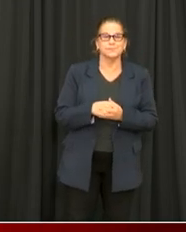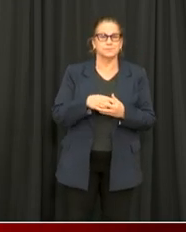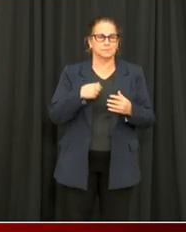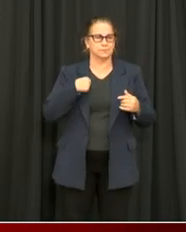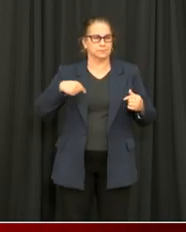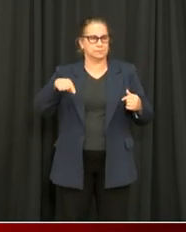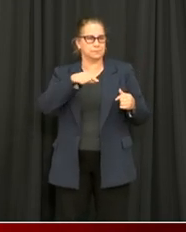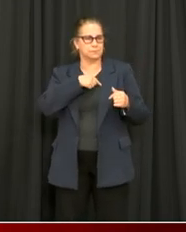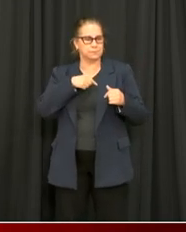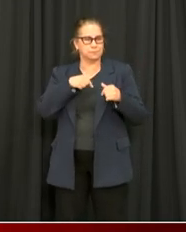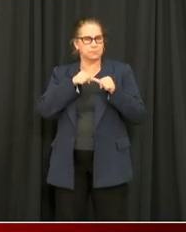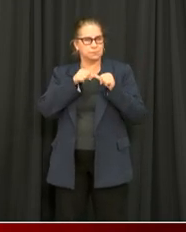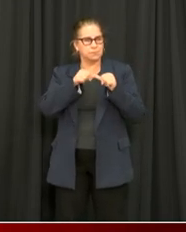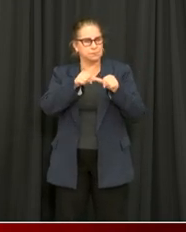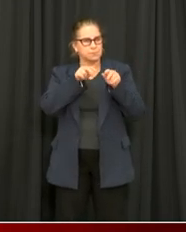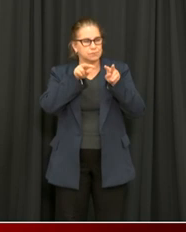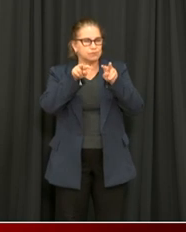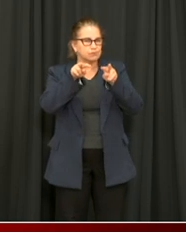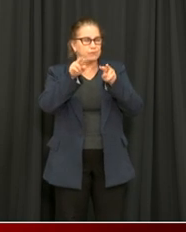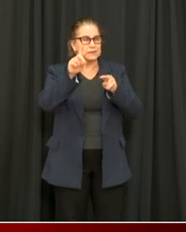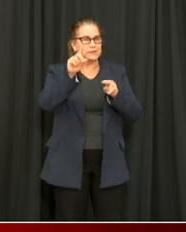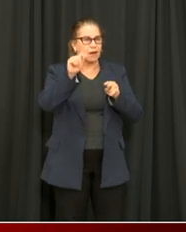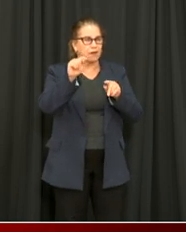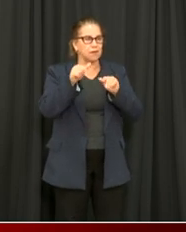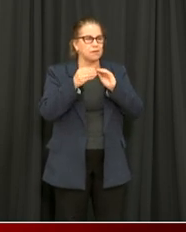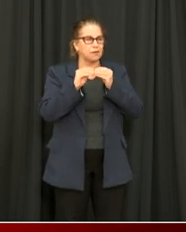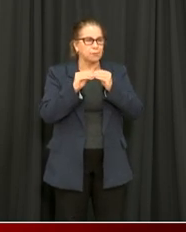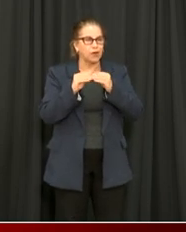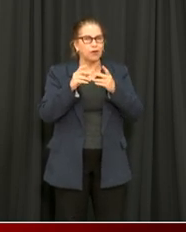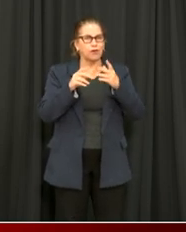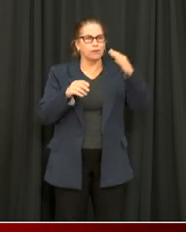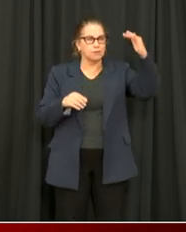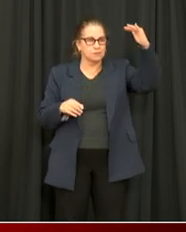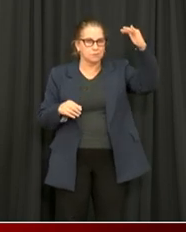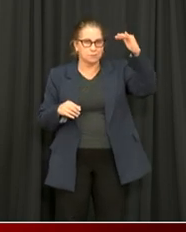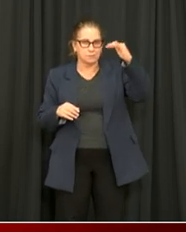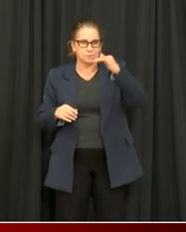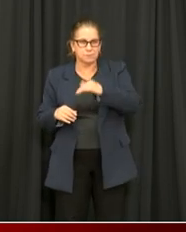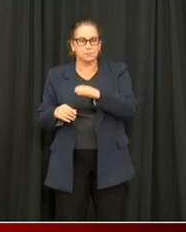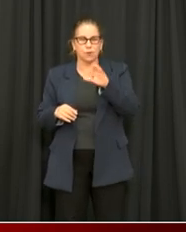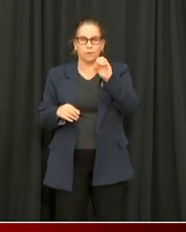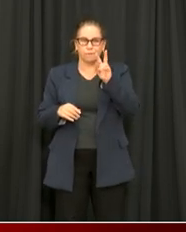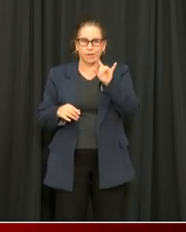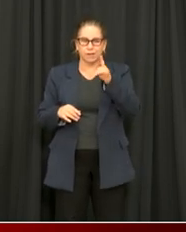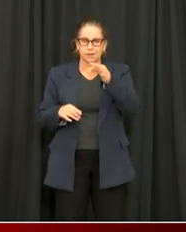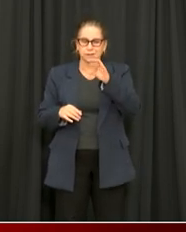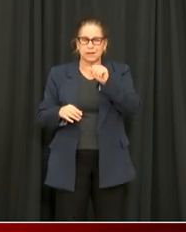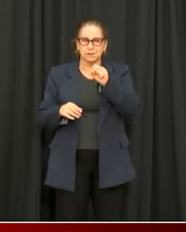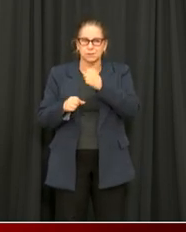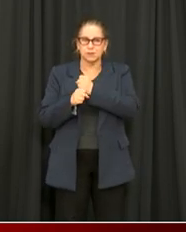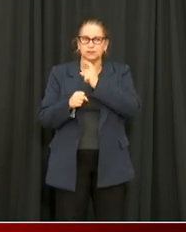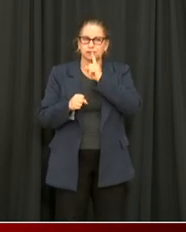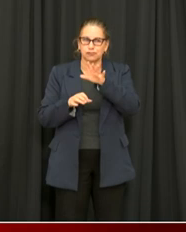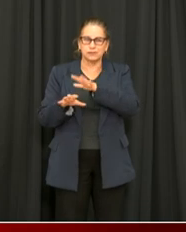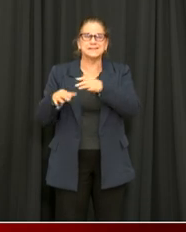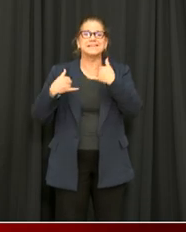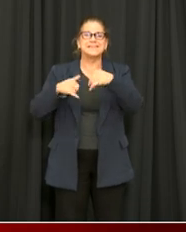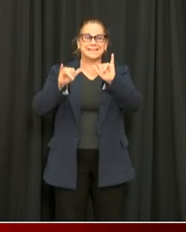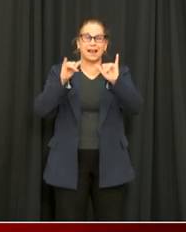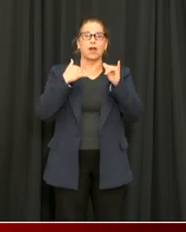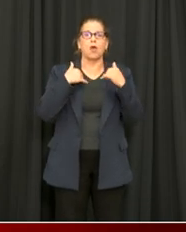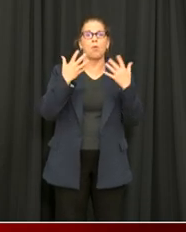data. We are trending in the right direction. But today we want to provide the